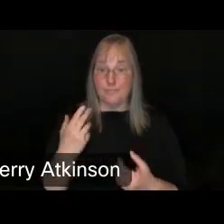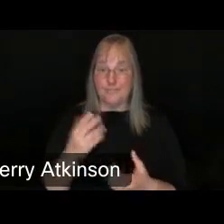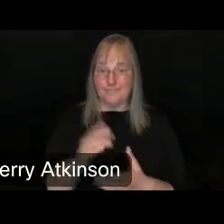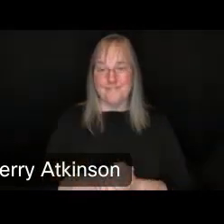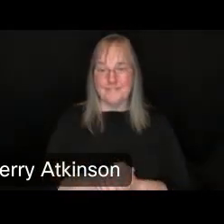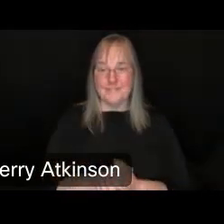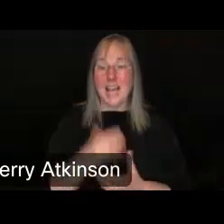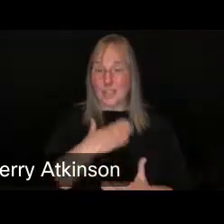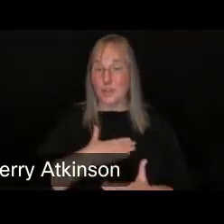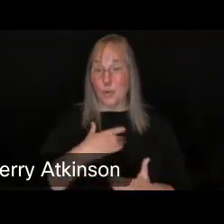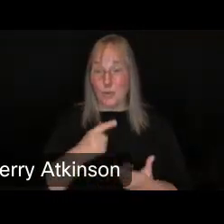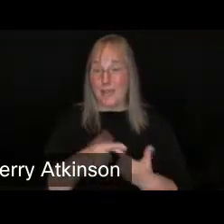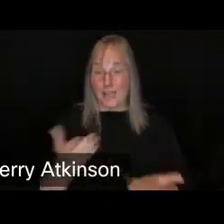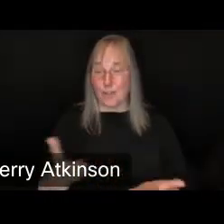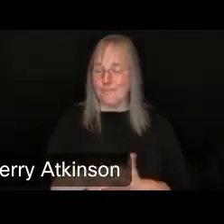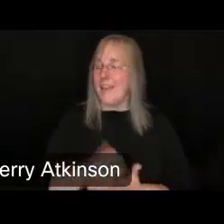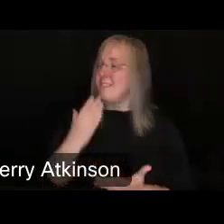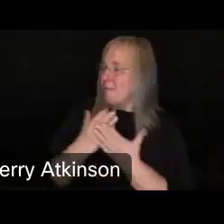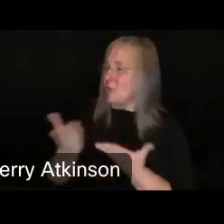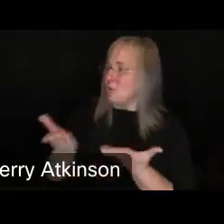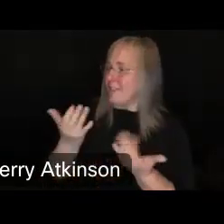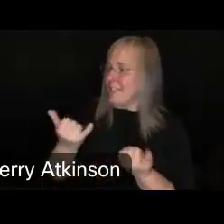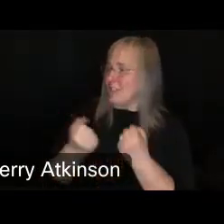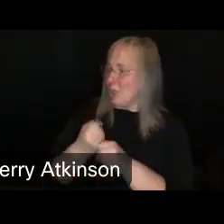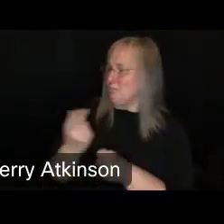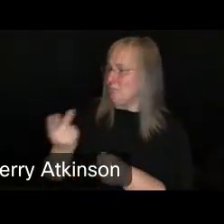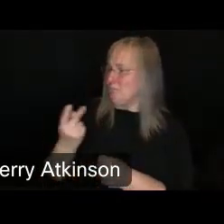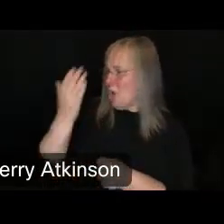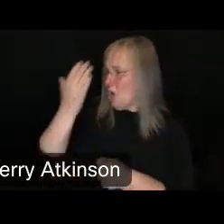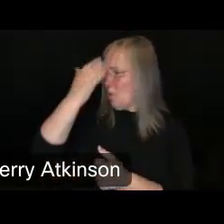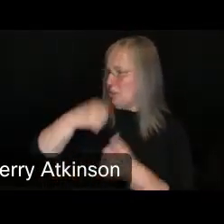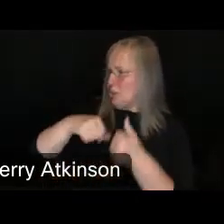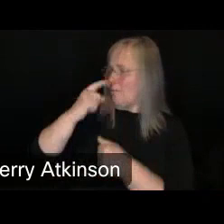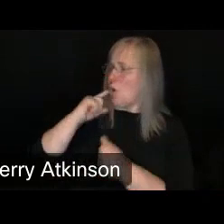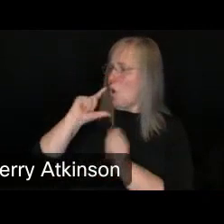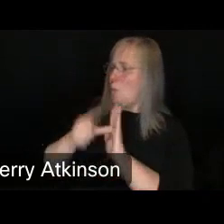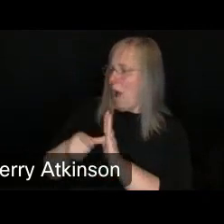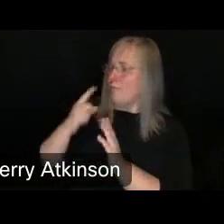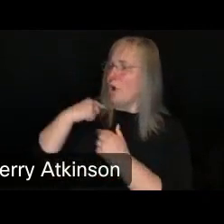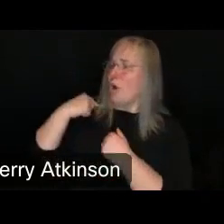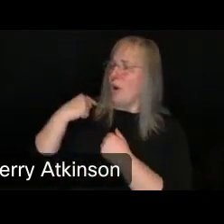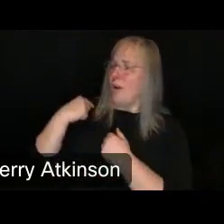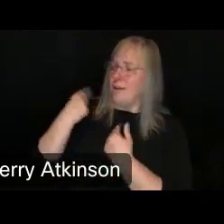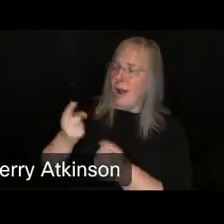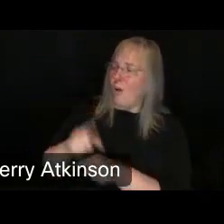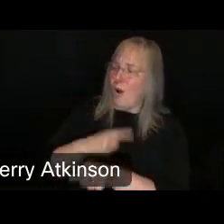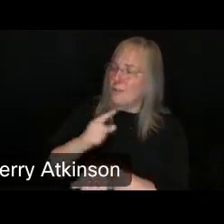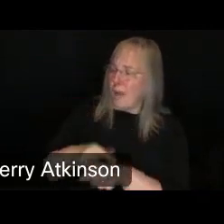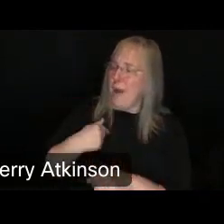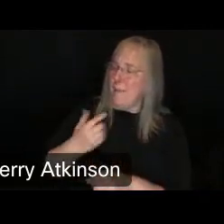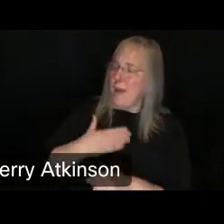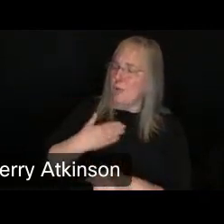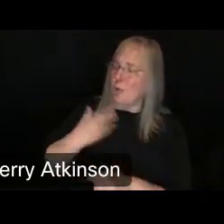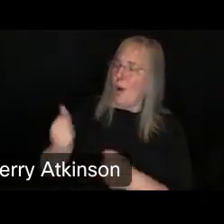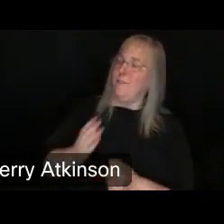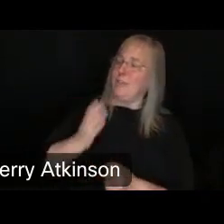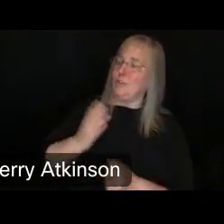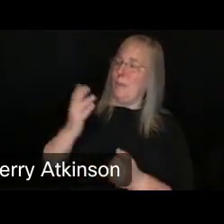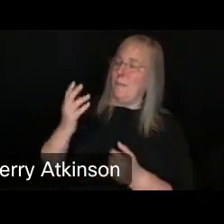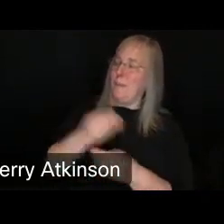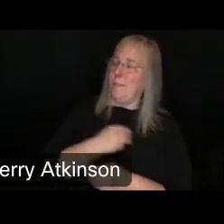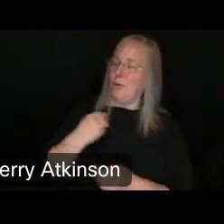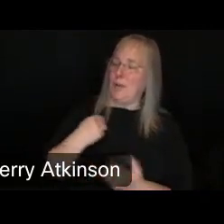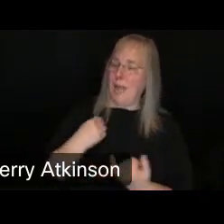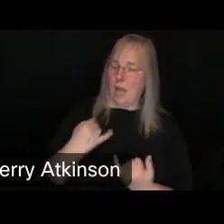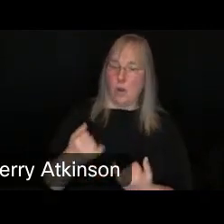Yeah, thank you for serving this year. I mean, we know each other for a while, for a long time. So I'm glad you're an official member now. And we have actually